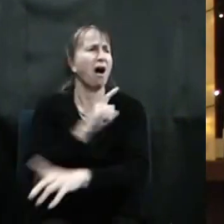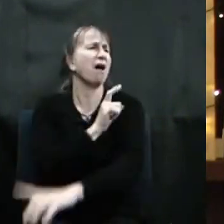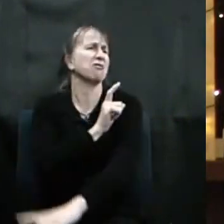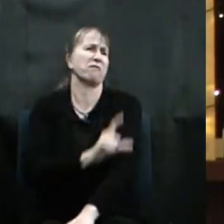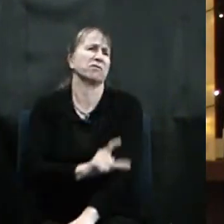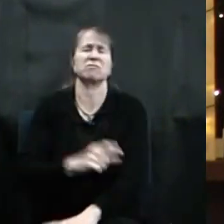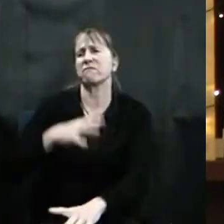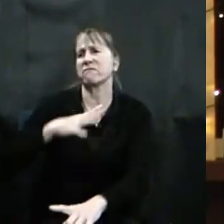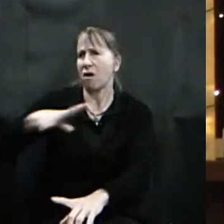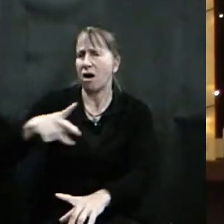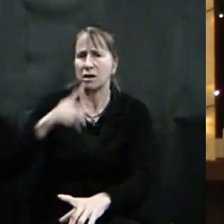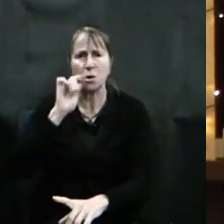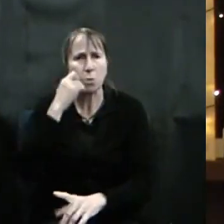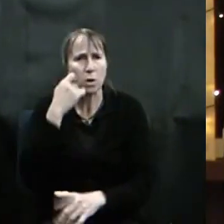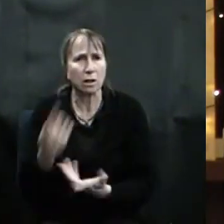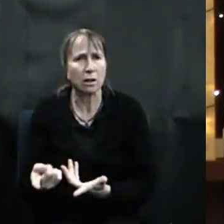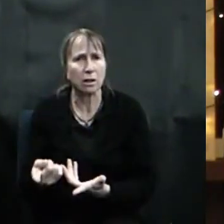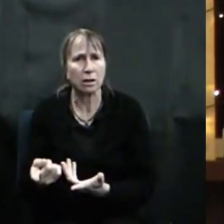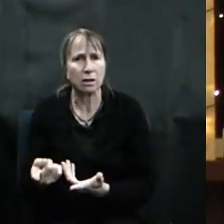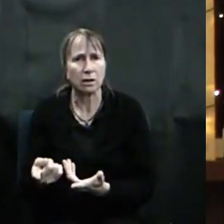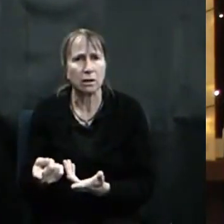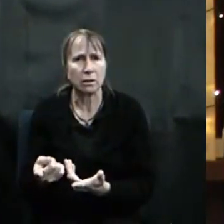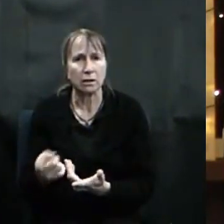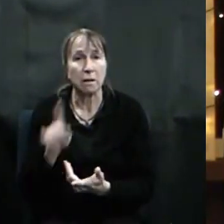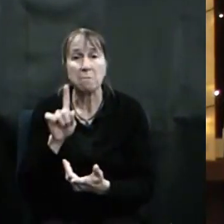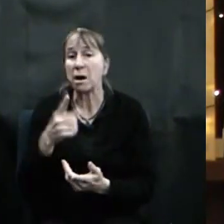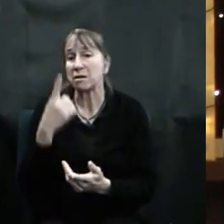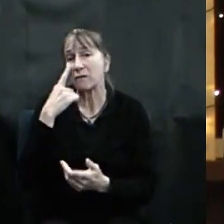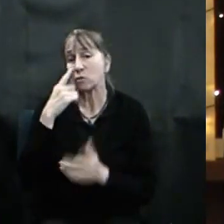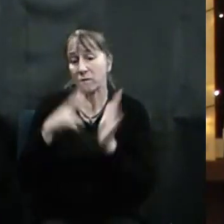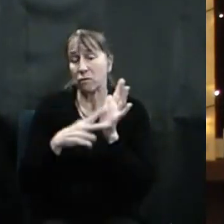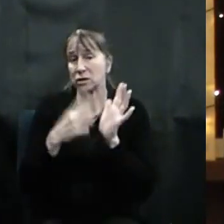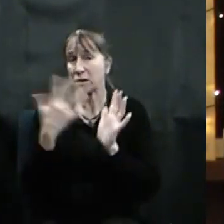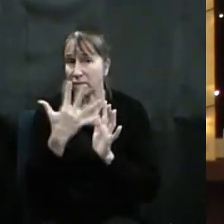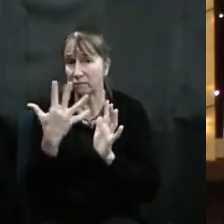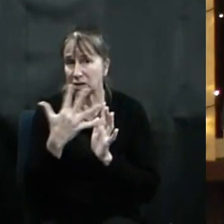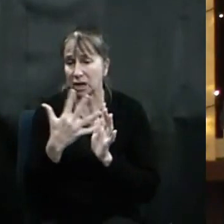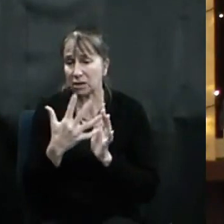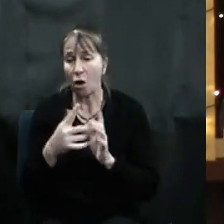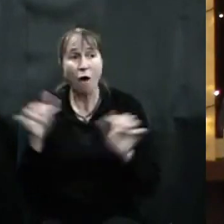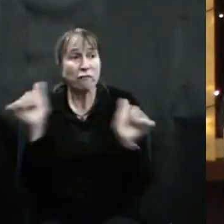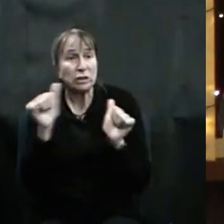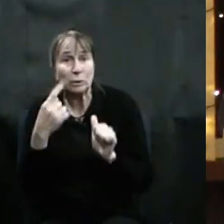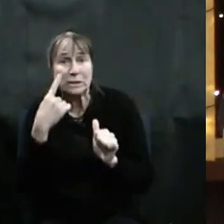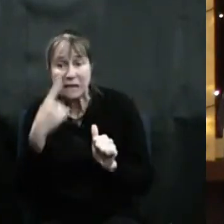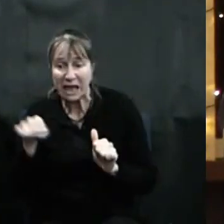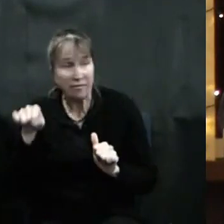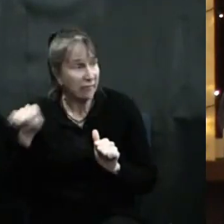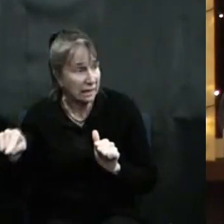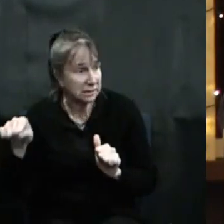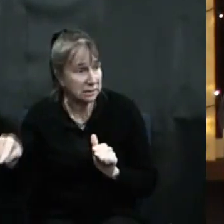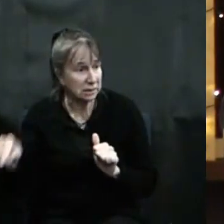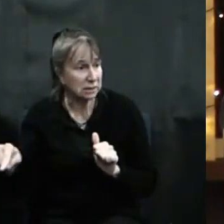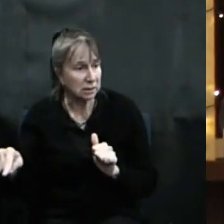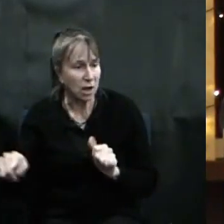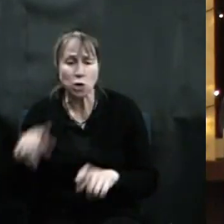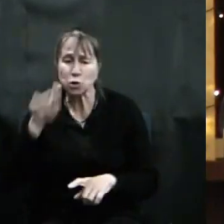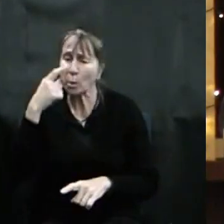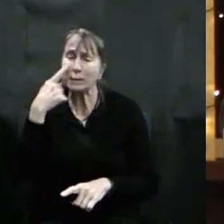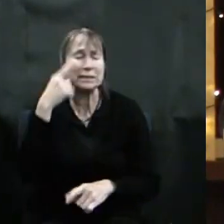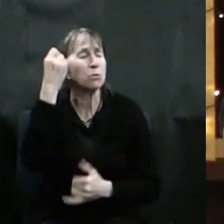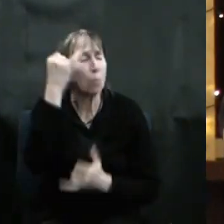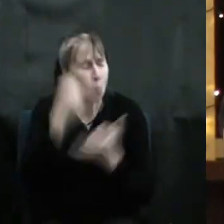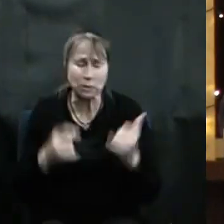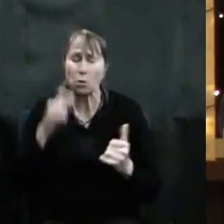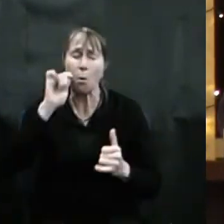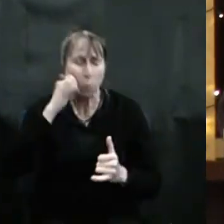stability. And there's more. Down in verse 15, have you seen this, O son of man? You will still see greater abominations